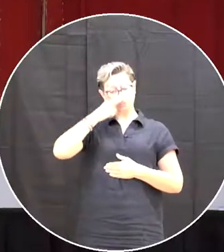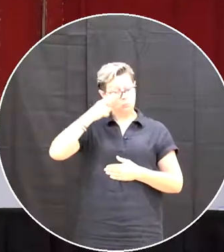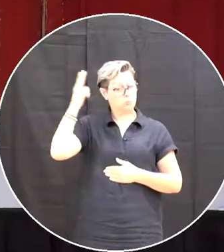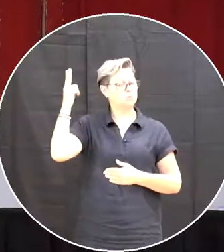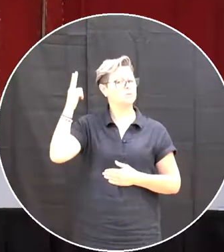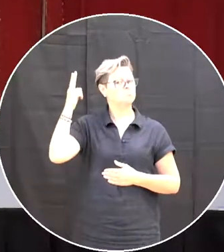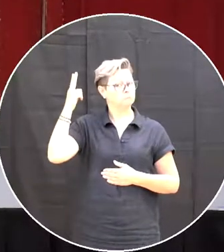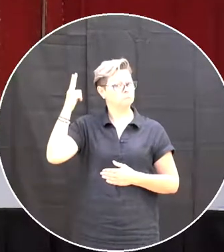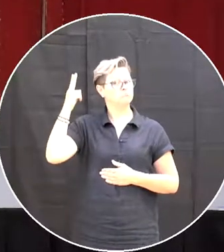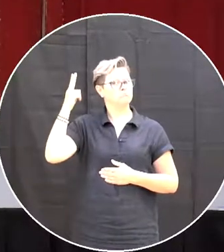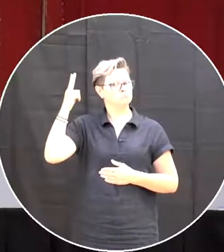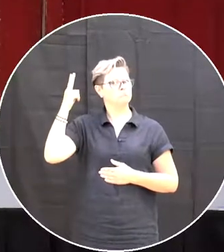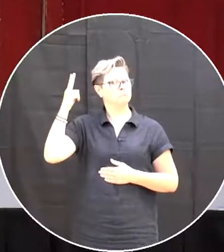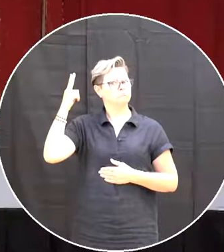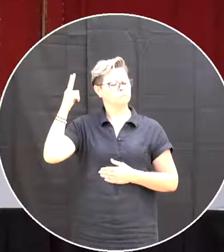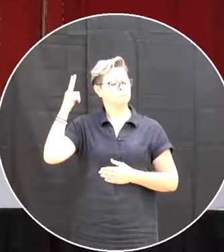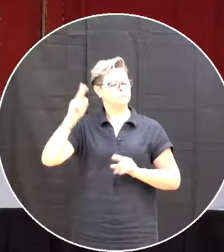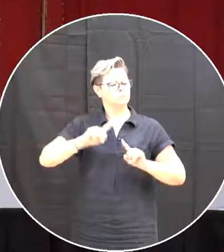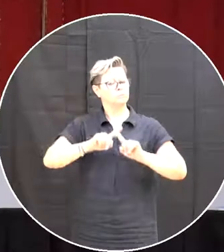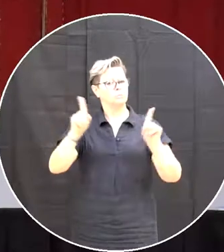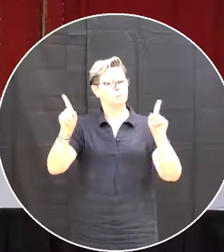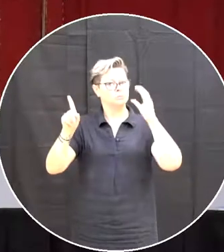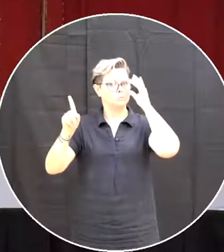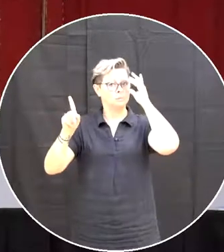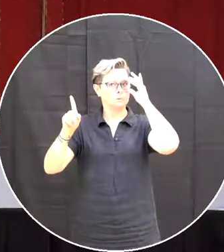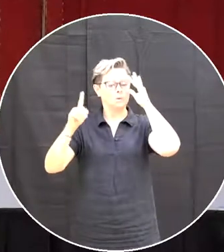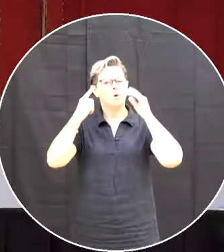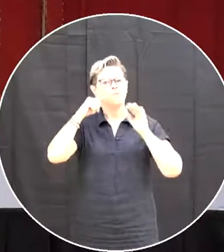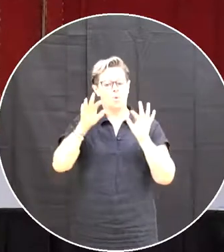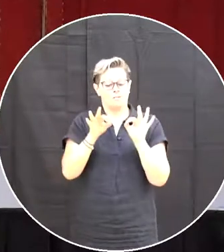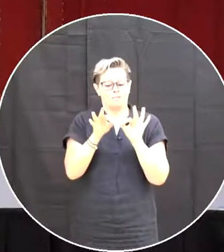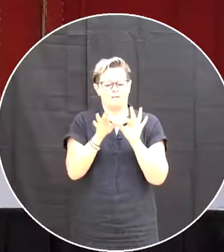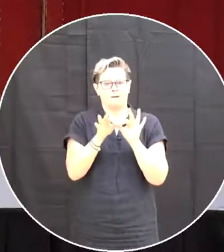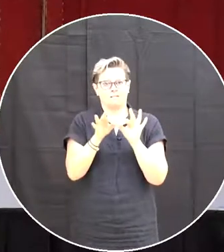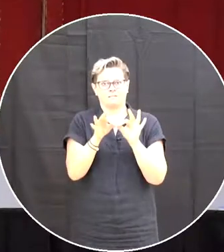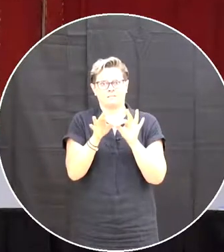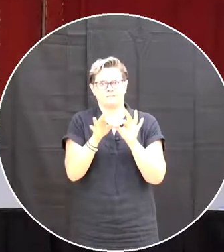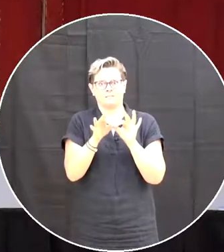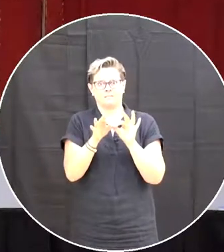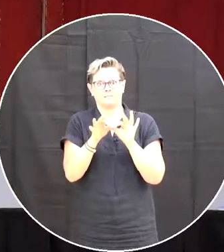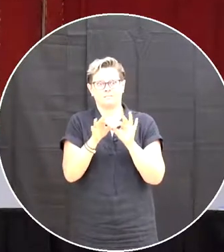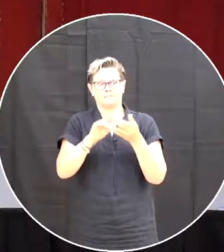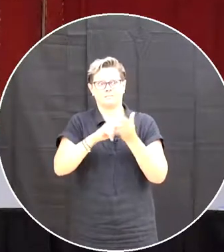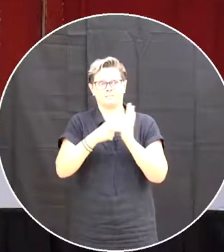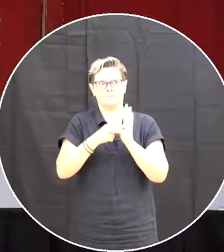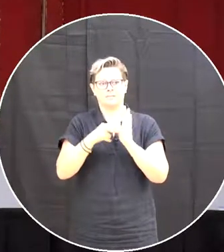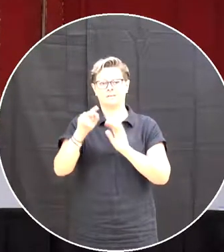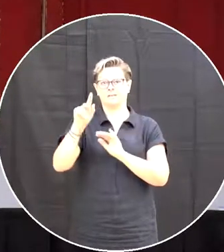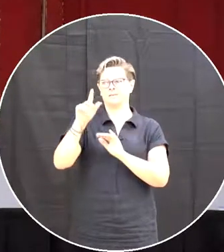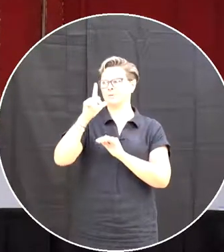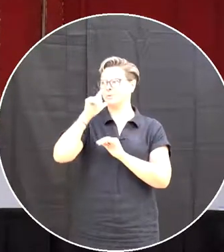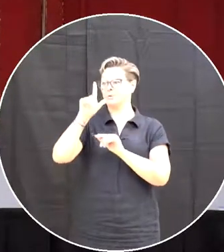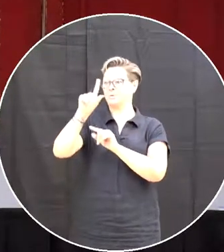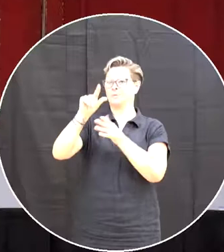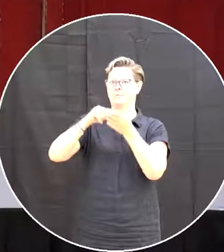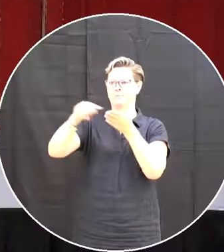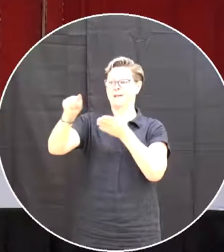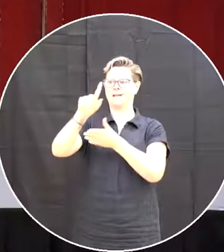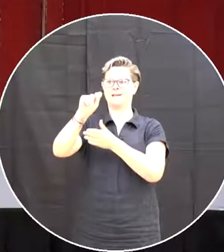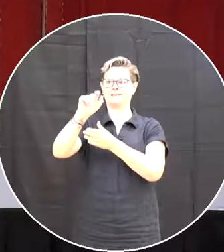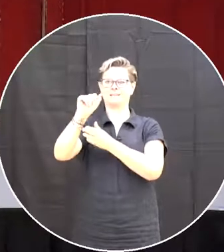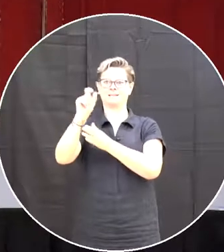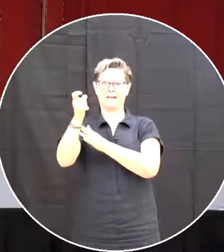so in terms of a cost efficiency uh i think the taxpayer is getting a pretty good